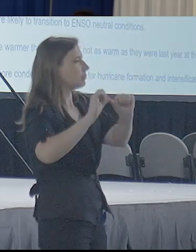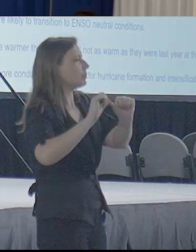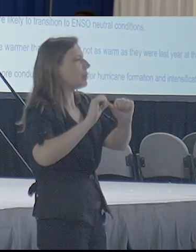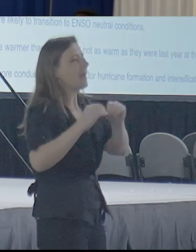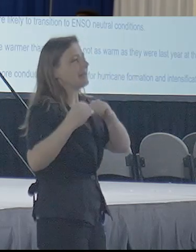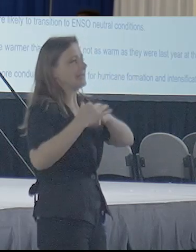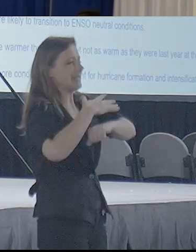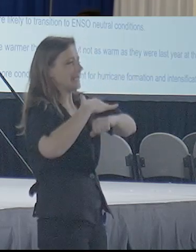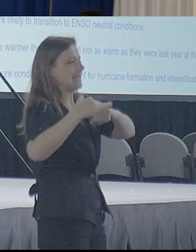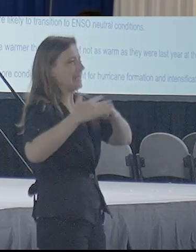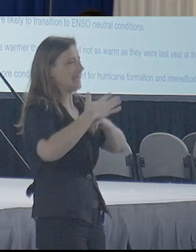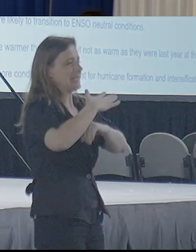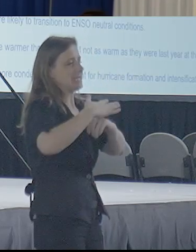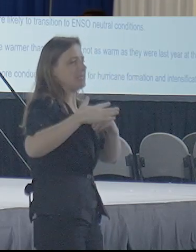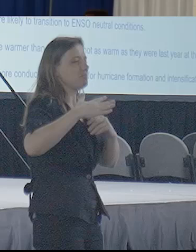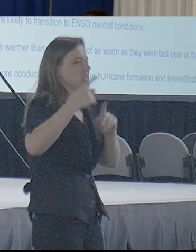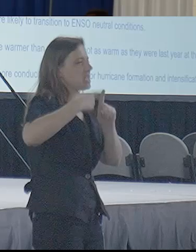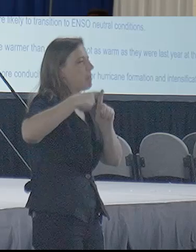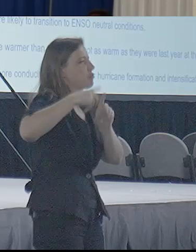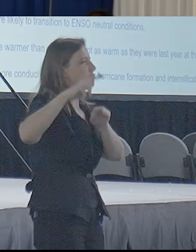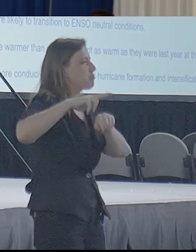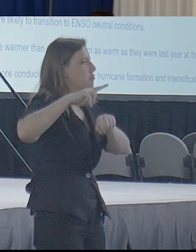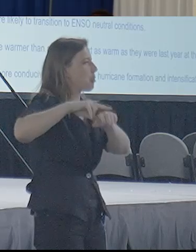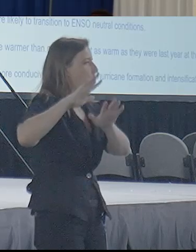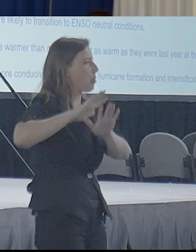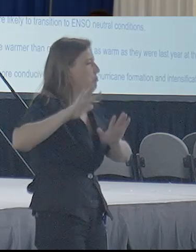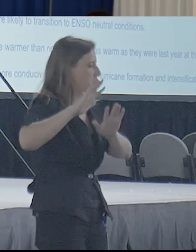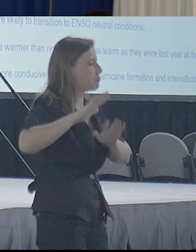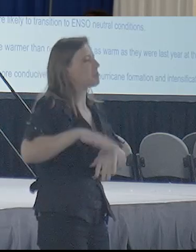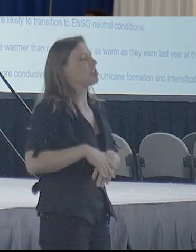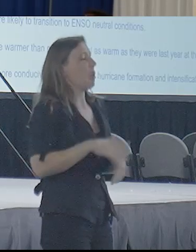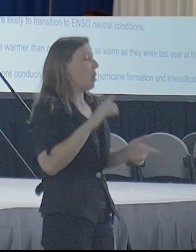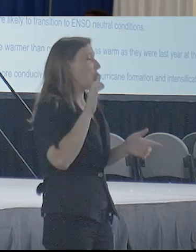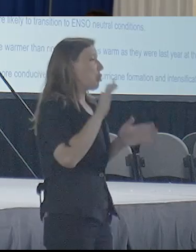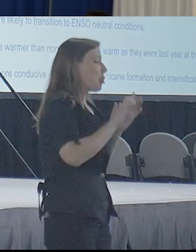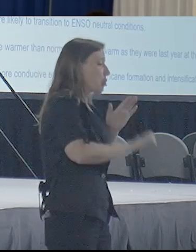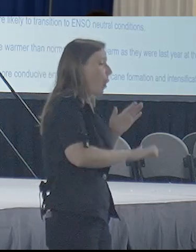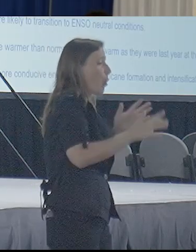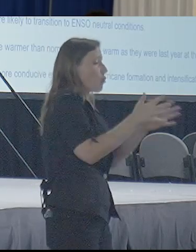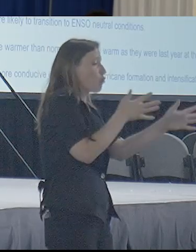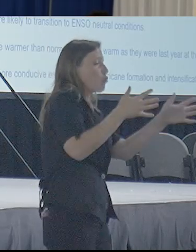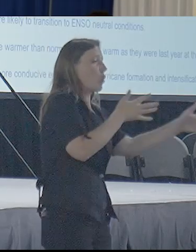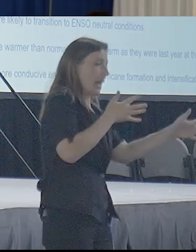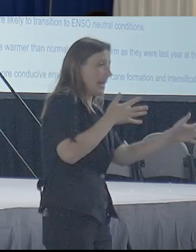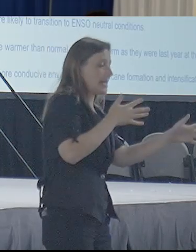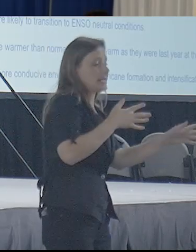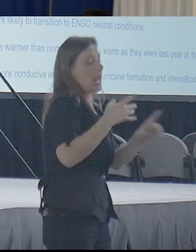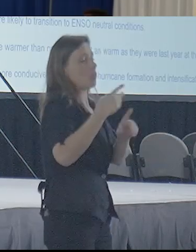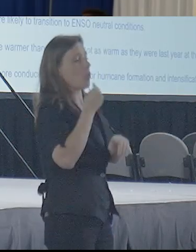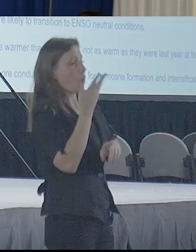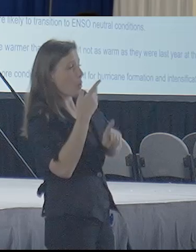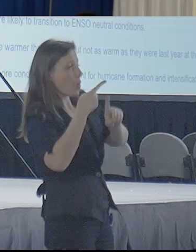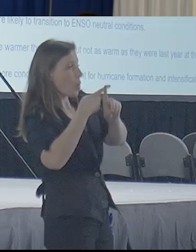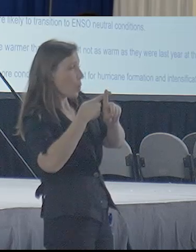surface temperatures are warmer than normal. So because of the lower wind shear and the warmer water in the tropical